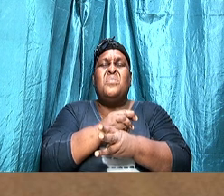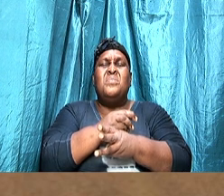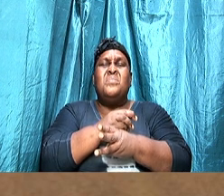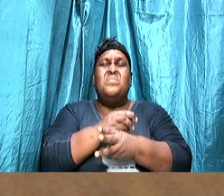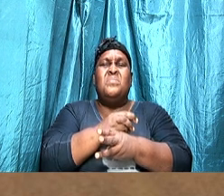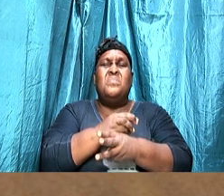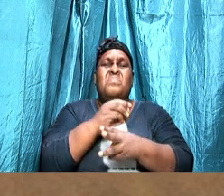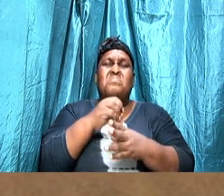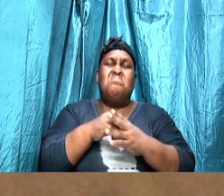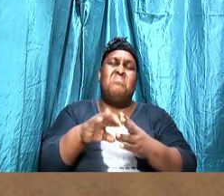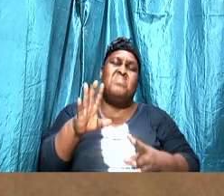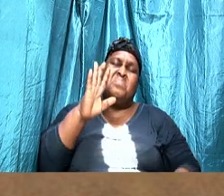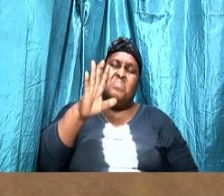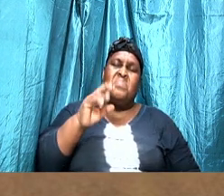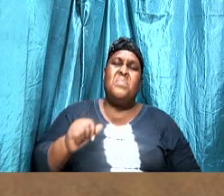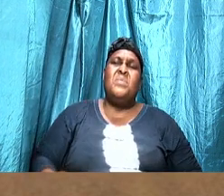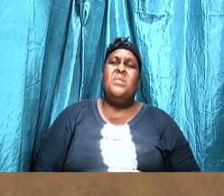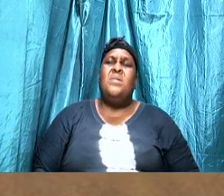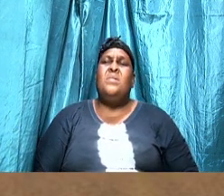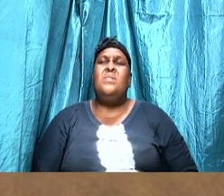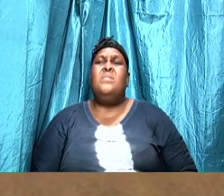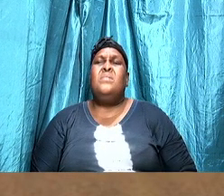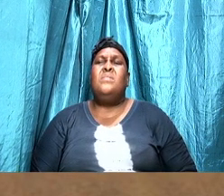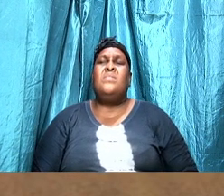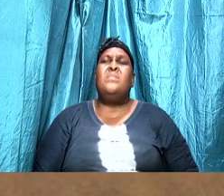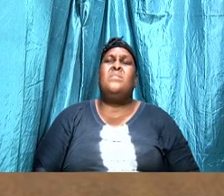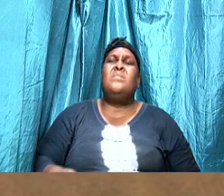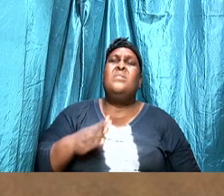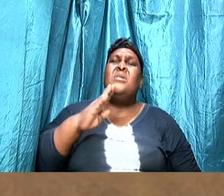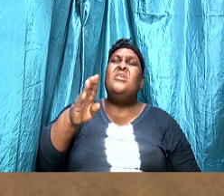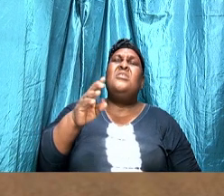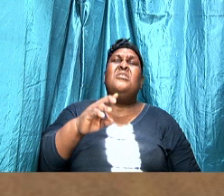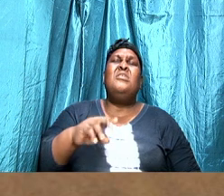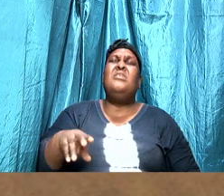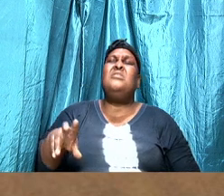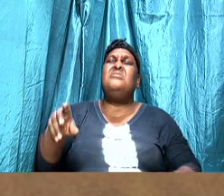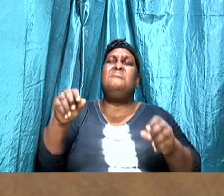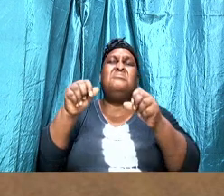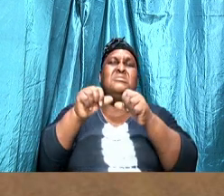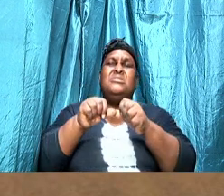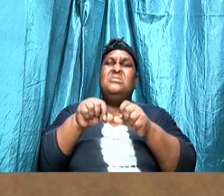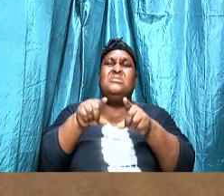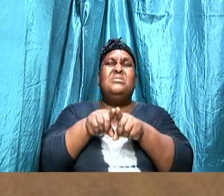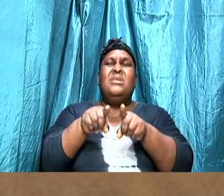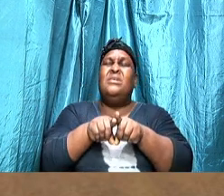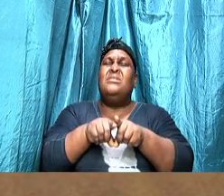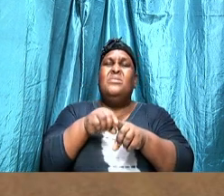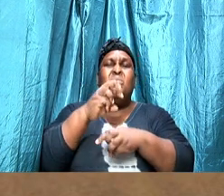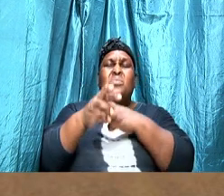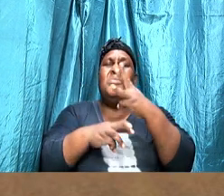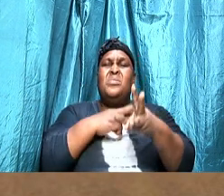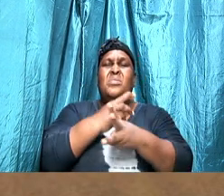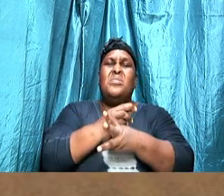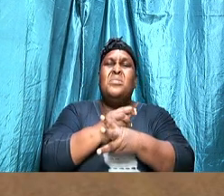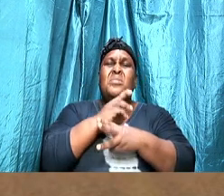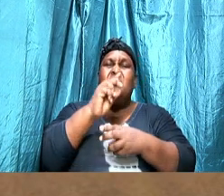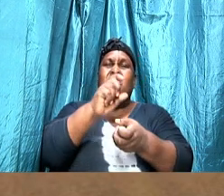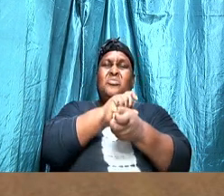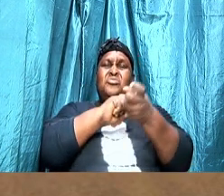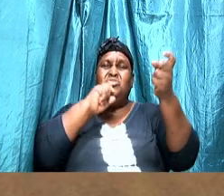in the fashion of the world. He said, be not conformed to this world, but be